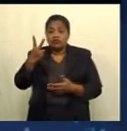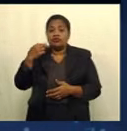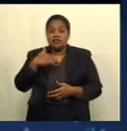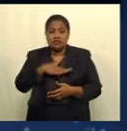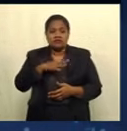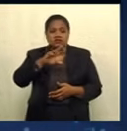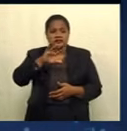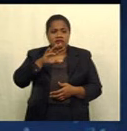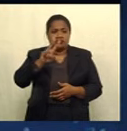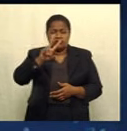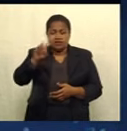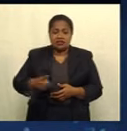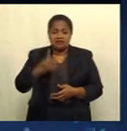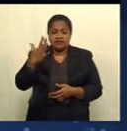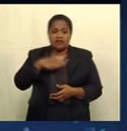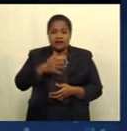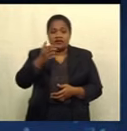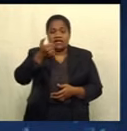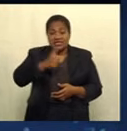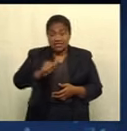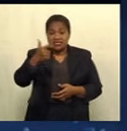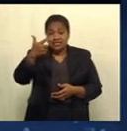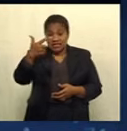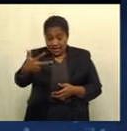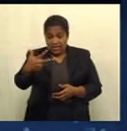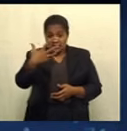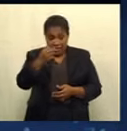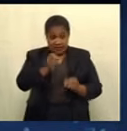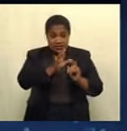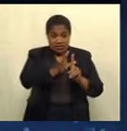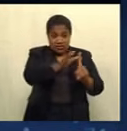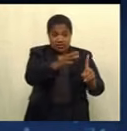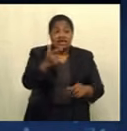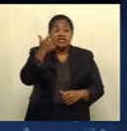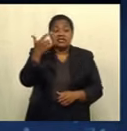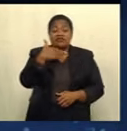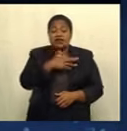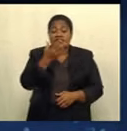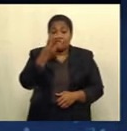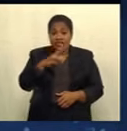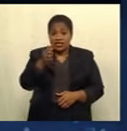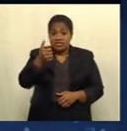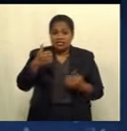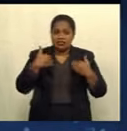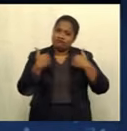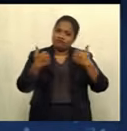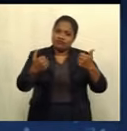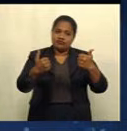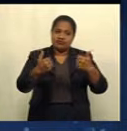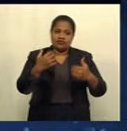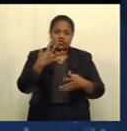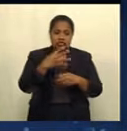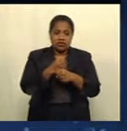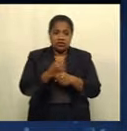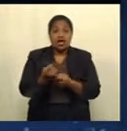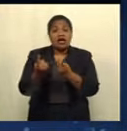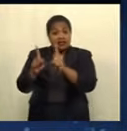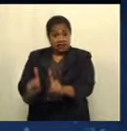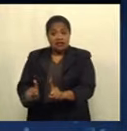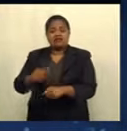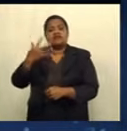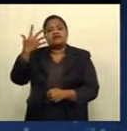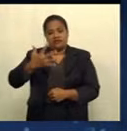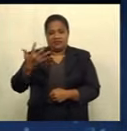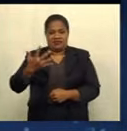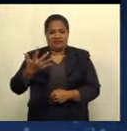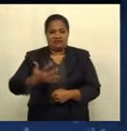2,568 active cases in isolation, with 736 recoveries in total. The COVID-19 death toll stands